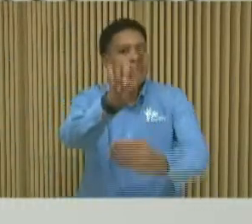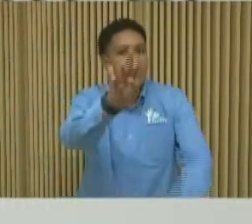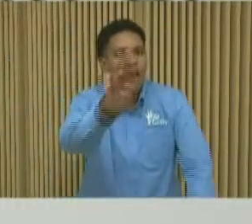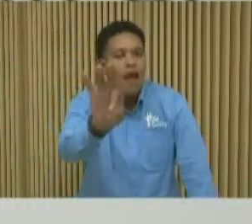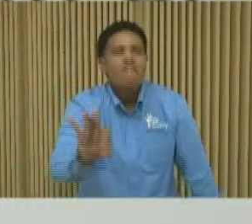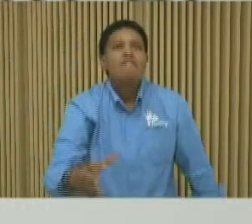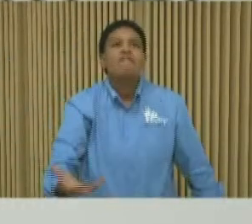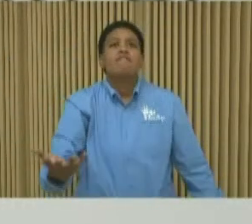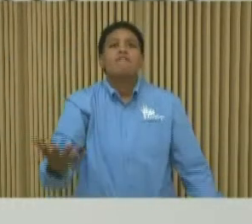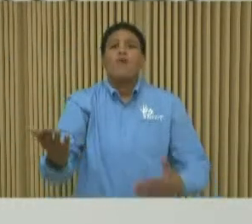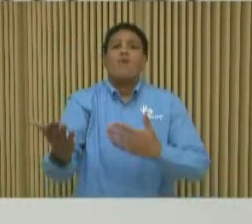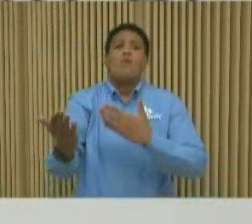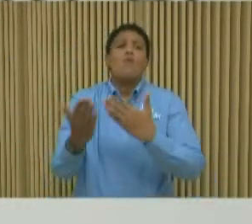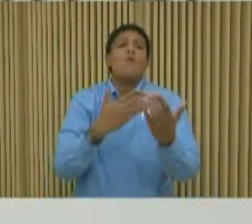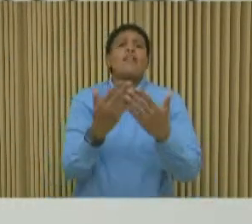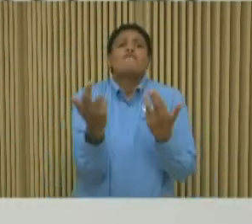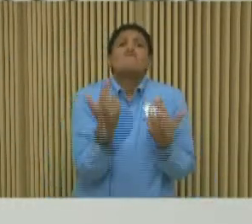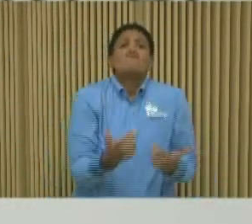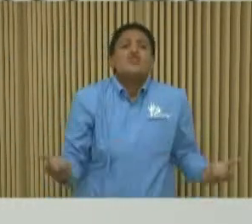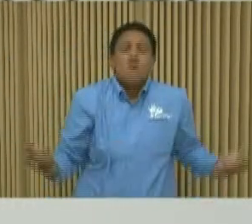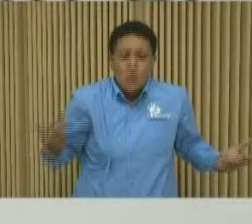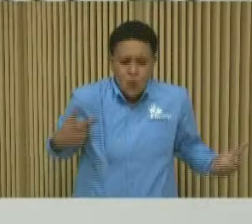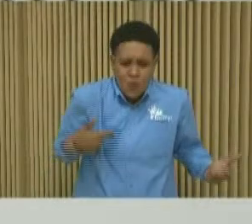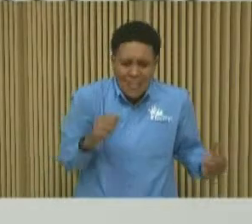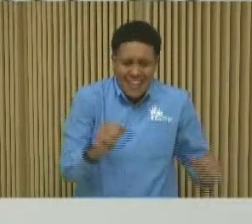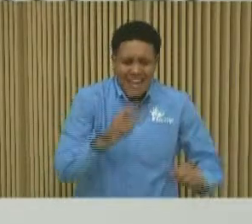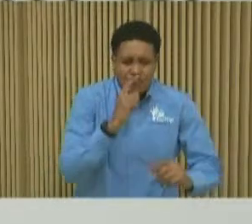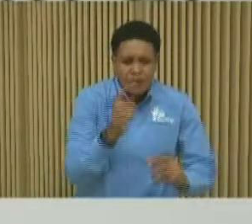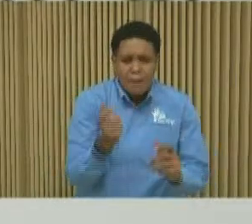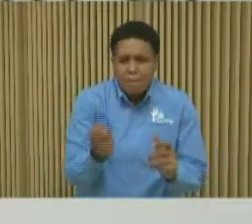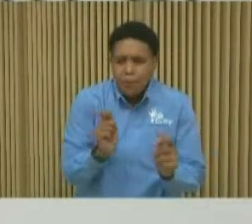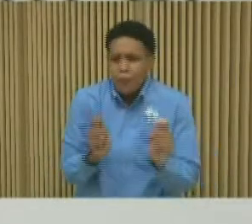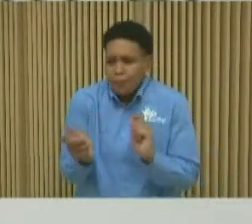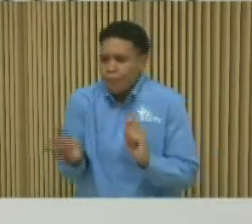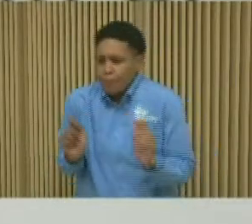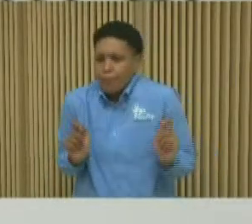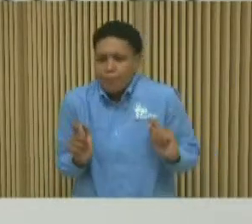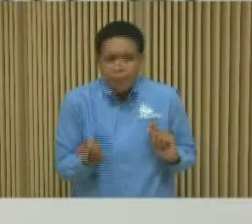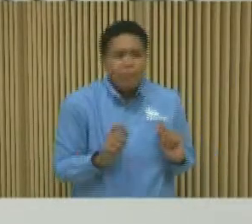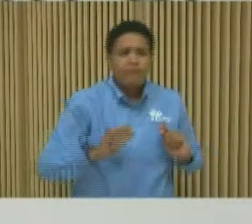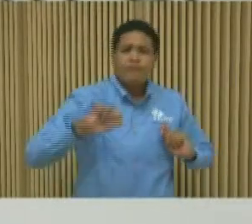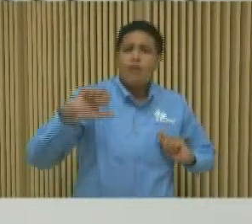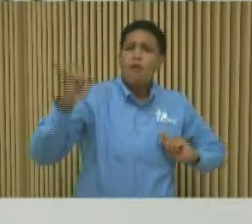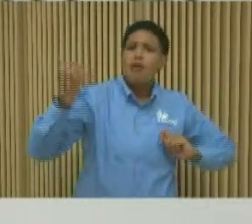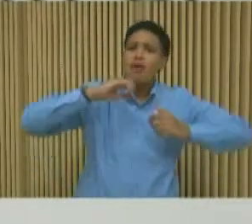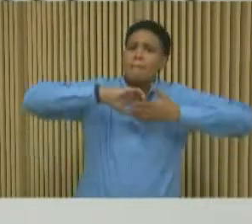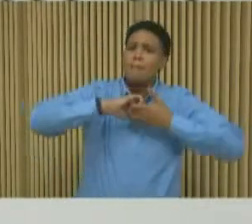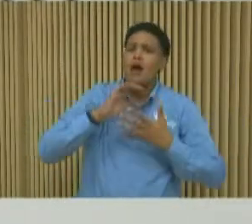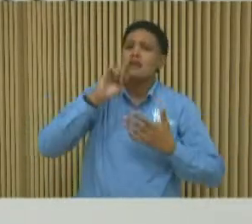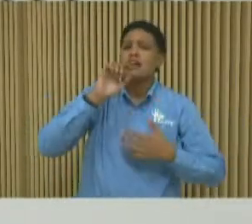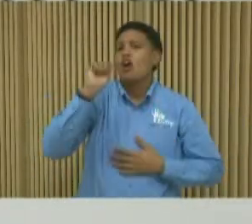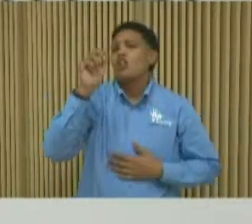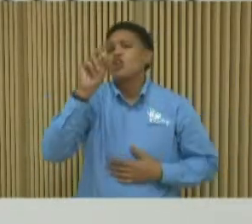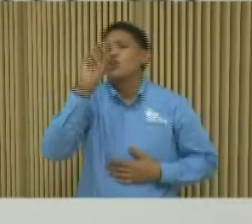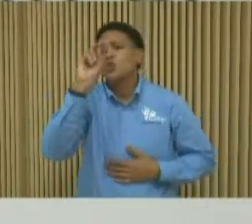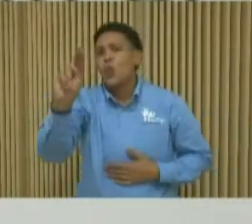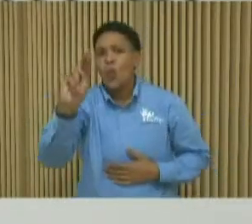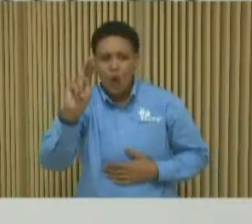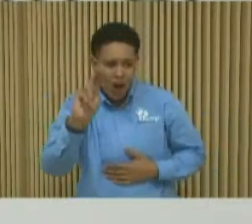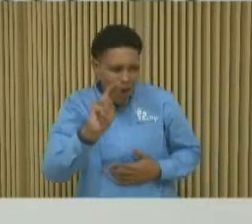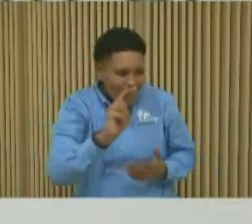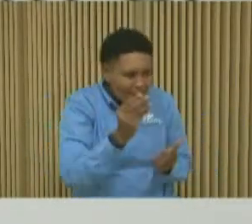and whatever resources we can garner from any of our other partner and donor agencies,